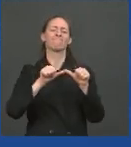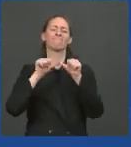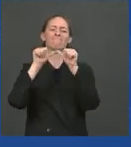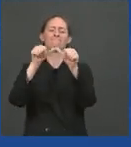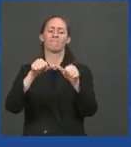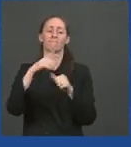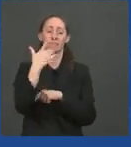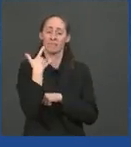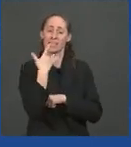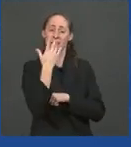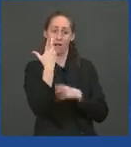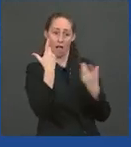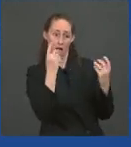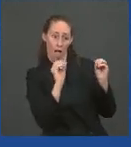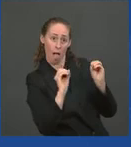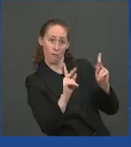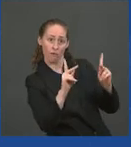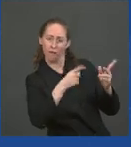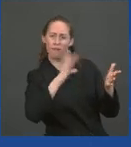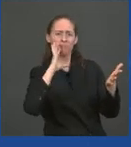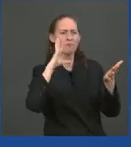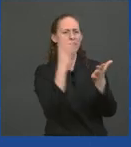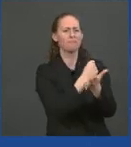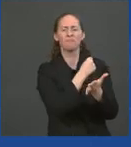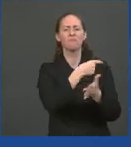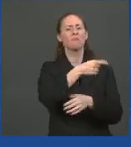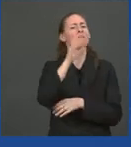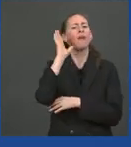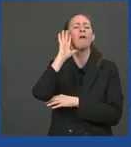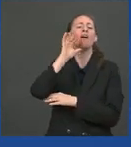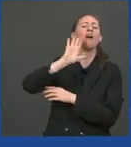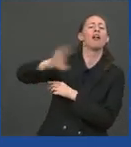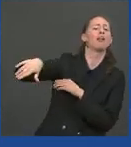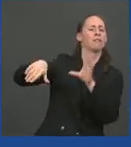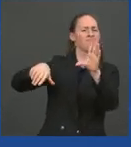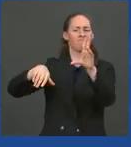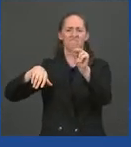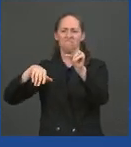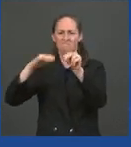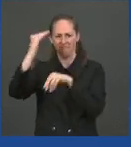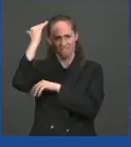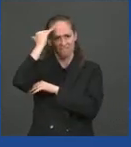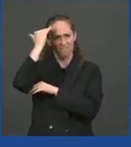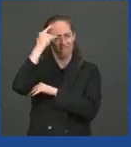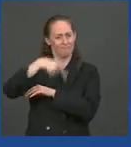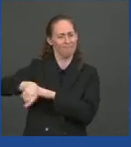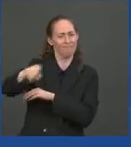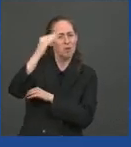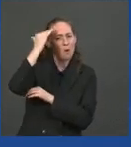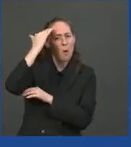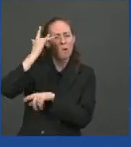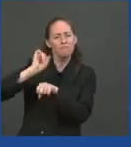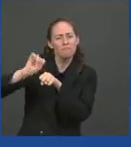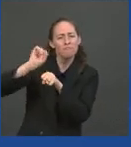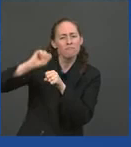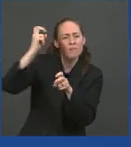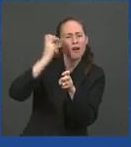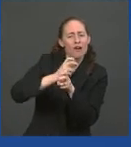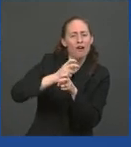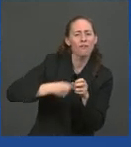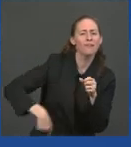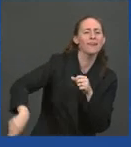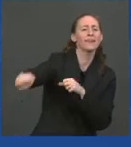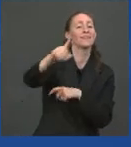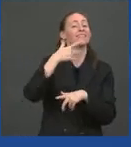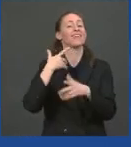down. And just like you've worked together, and watching you has just been incredible. So congratulations to the Milwaukee Bucks. The best